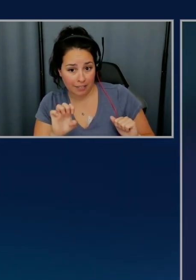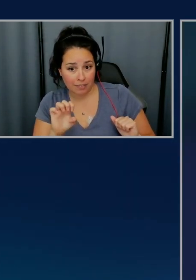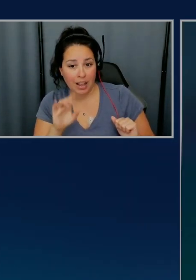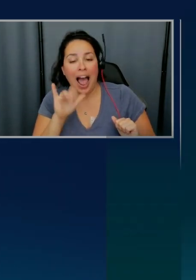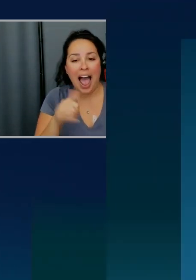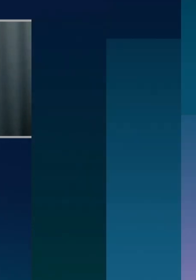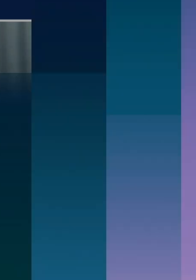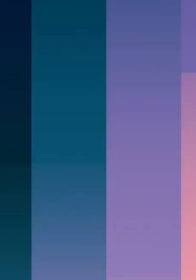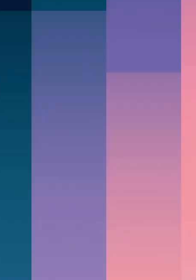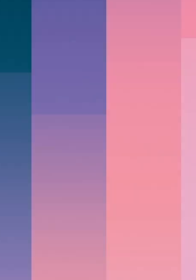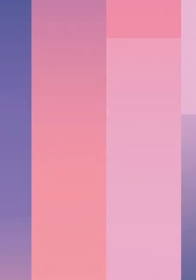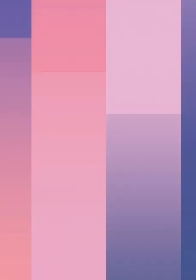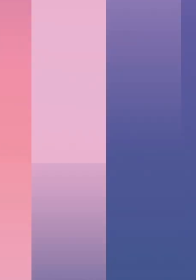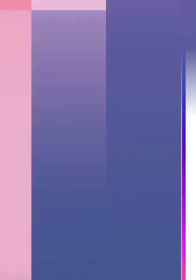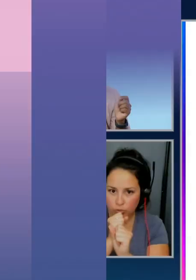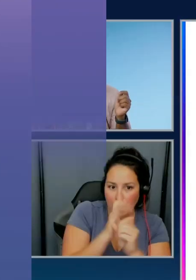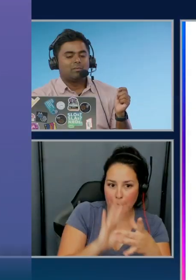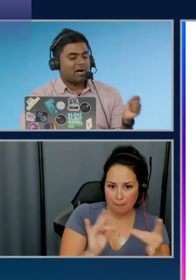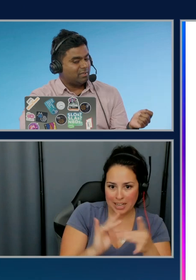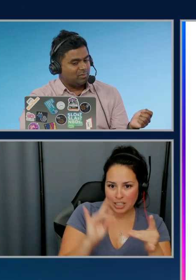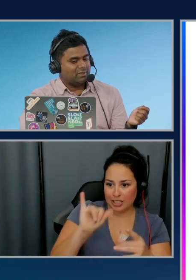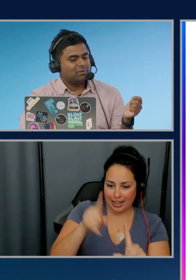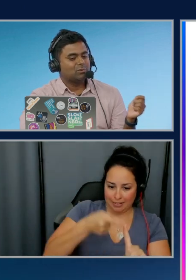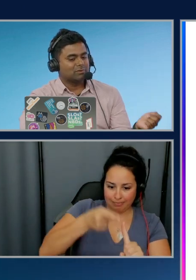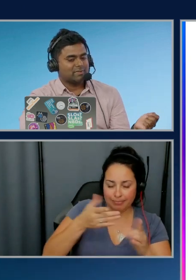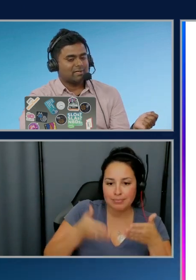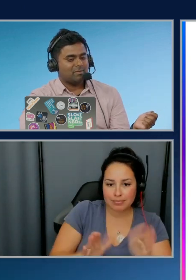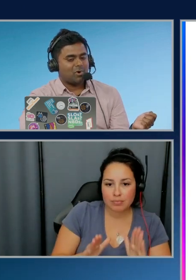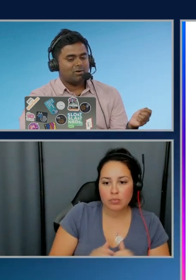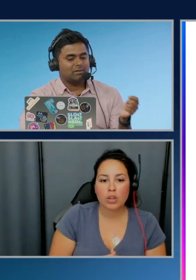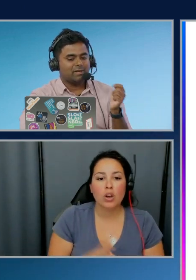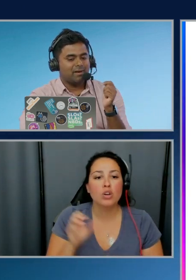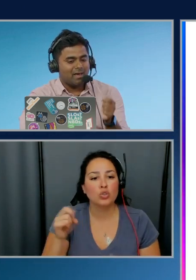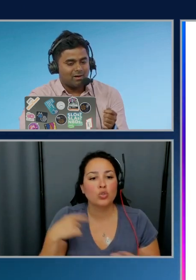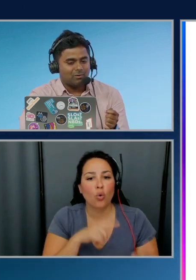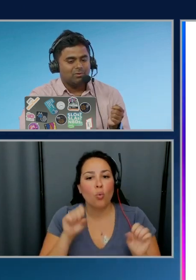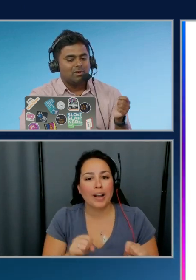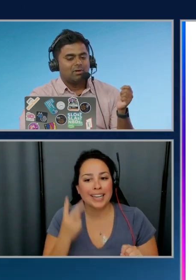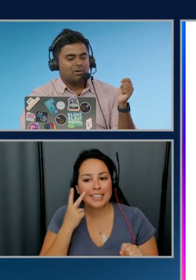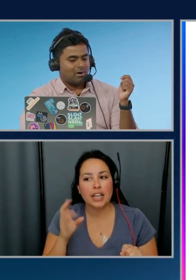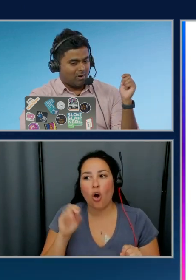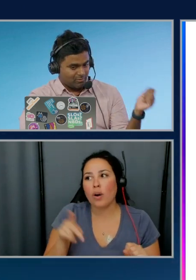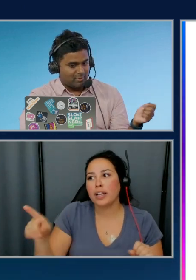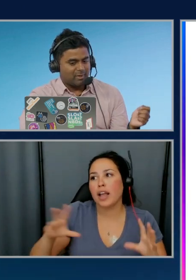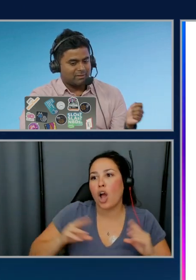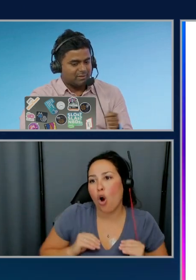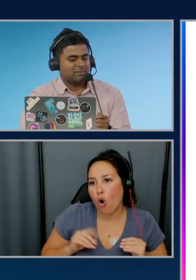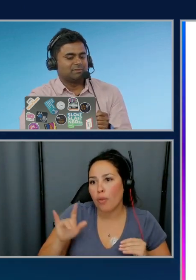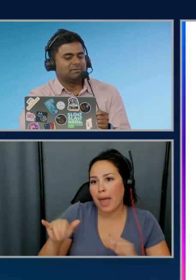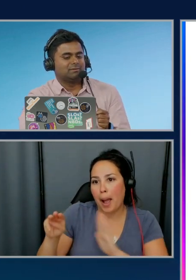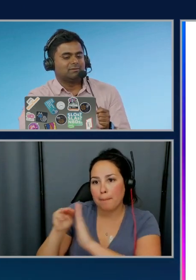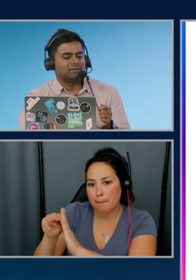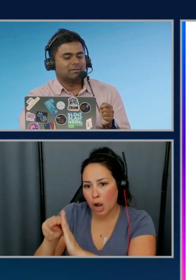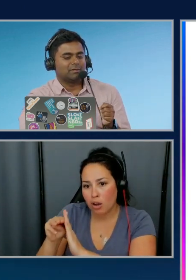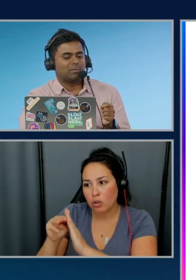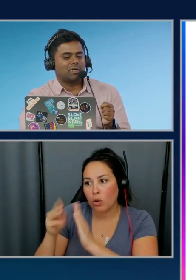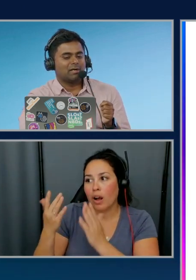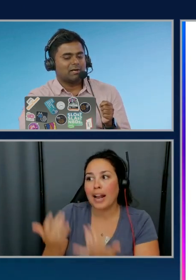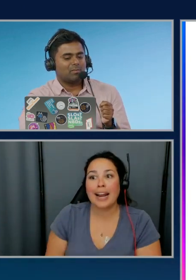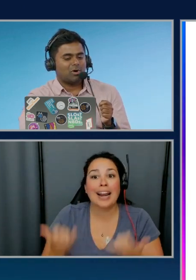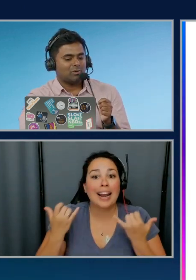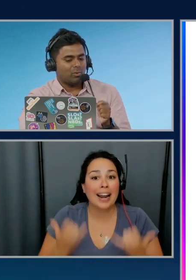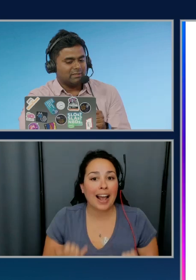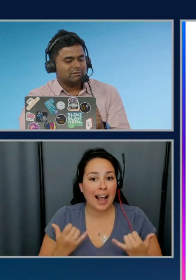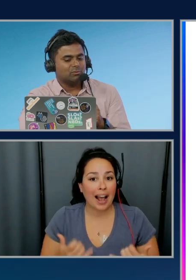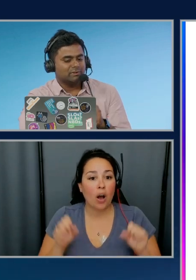back to the screen, we can actually see how party B, who owns the LLM model, can now envelope encrypt the